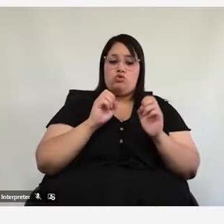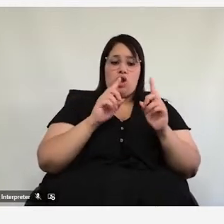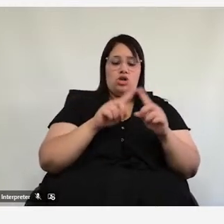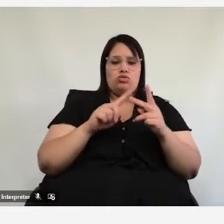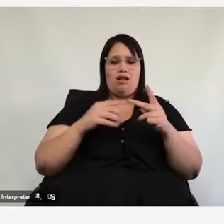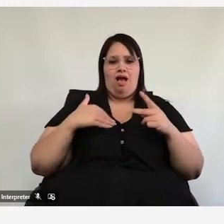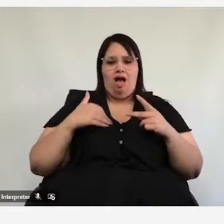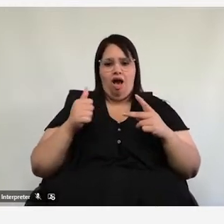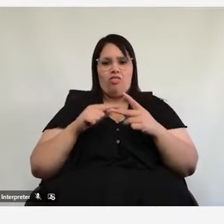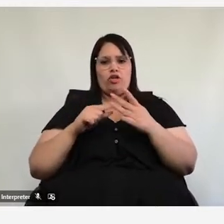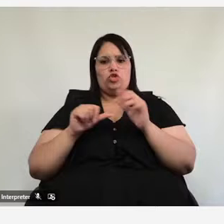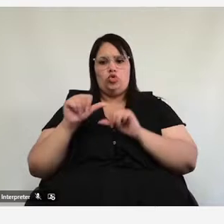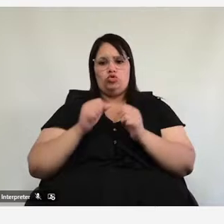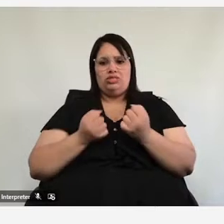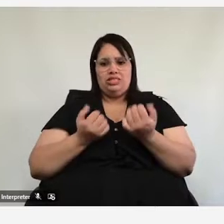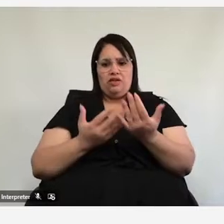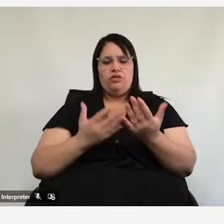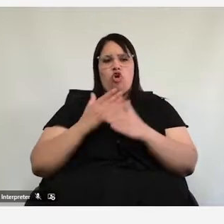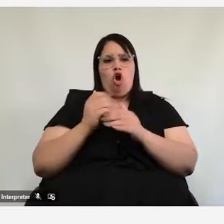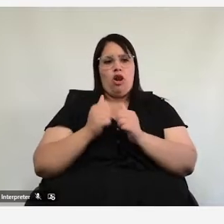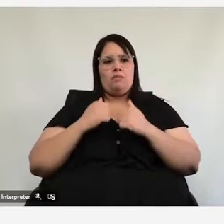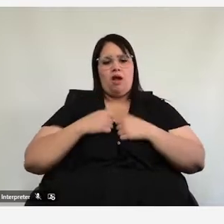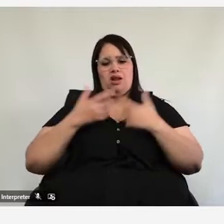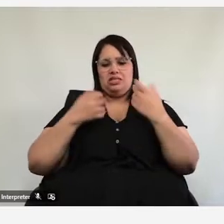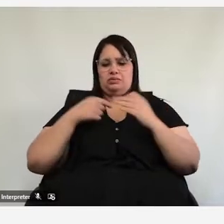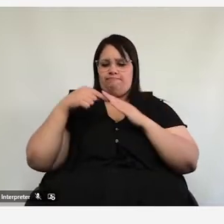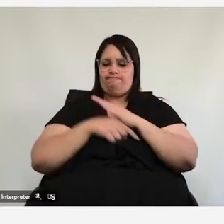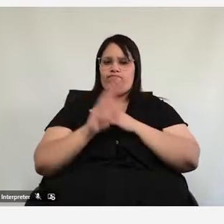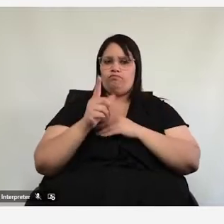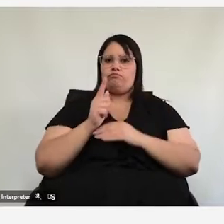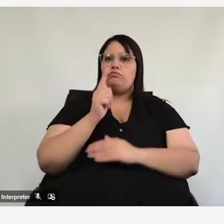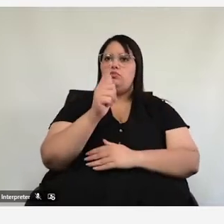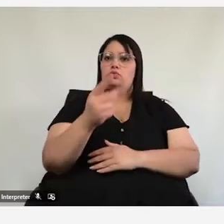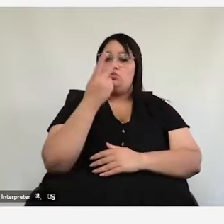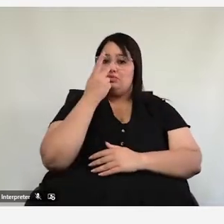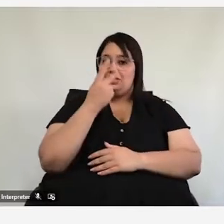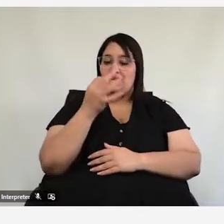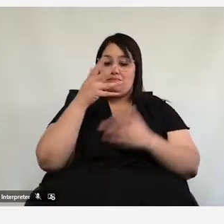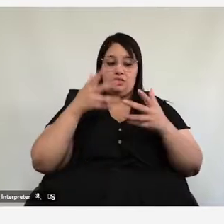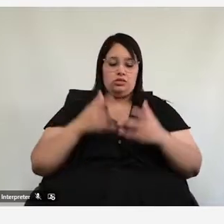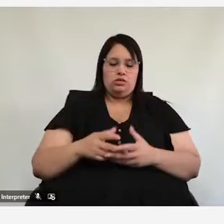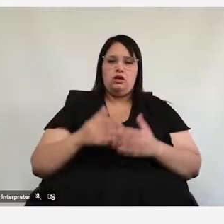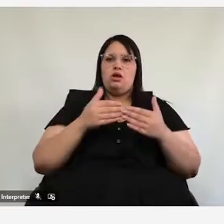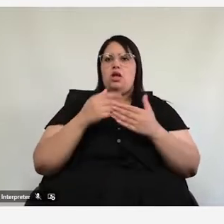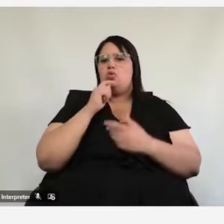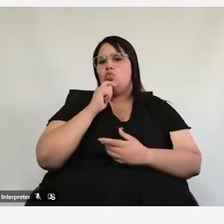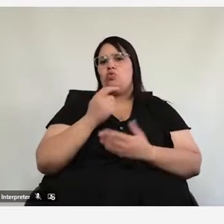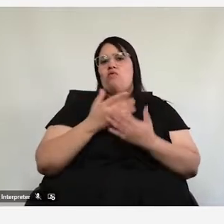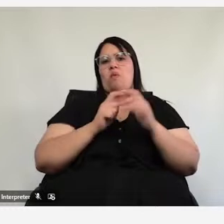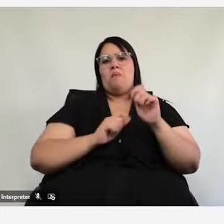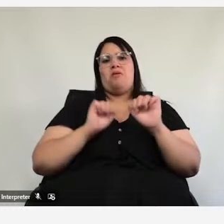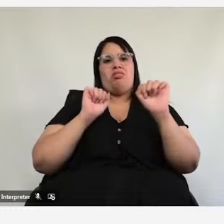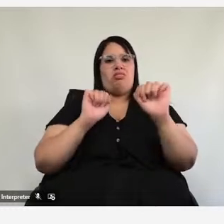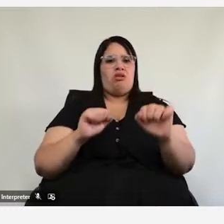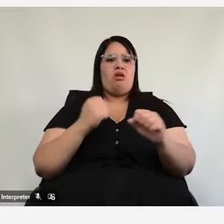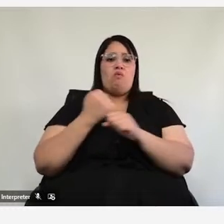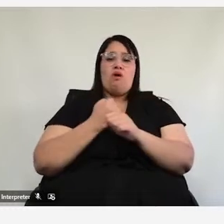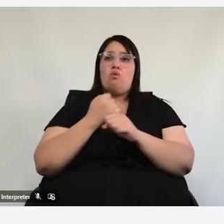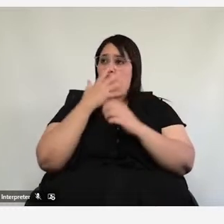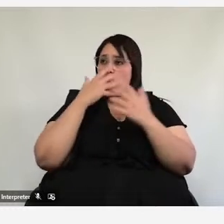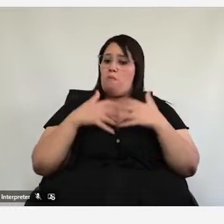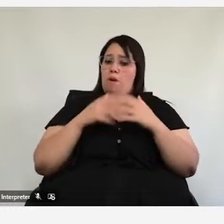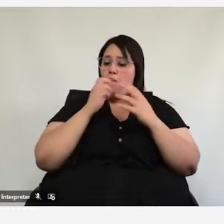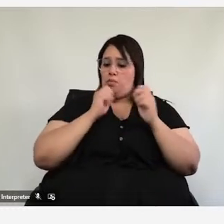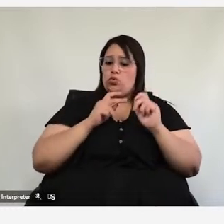social services, which my colleagues will expand on later, you'll see that this is a government that truly cares about its people and is working to create